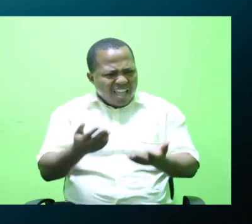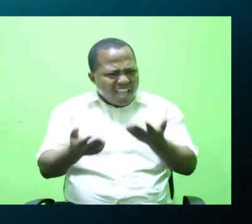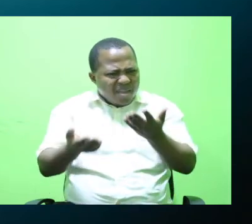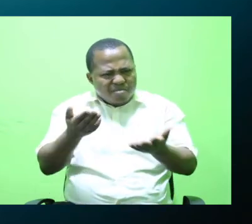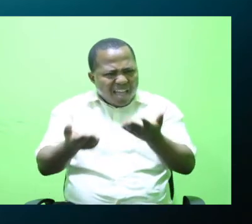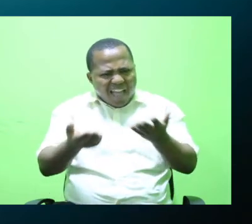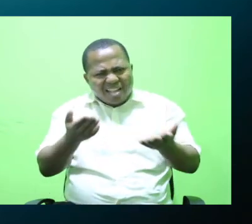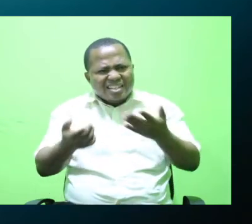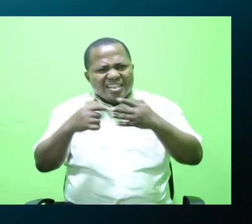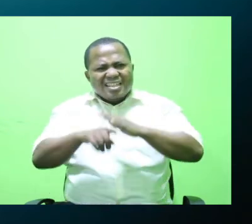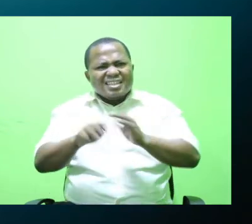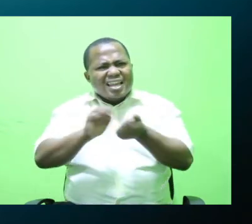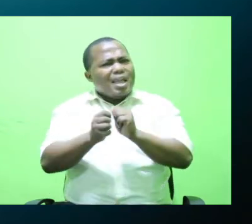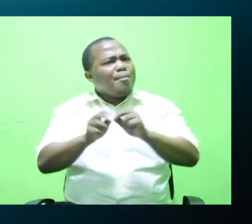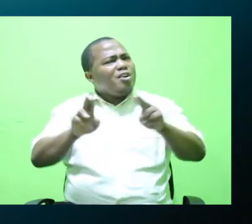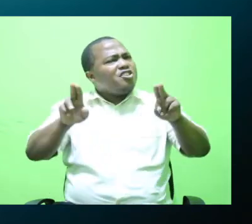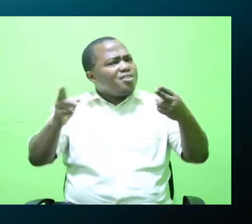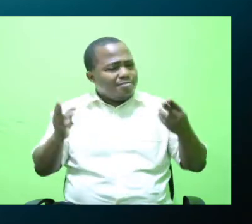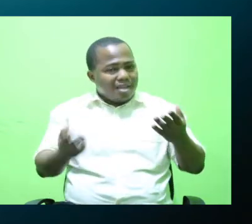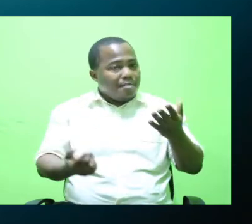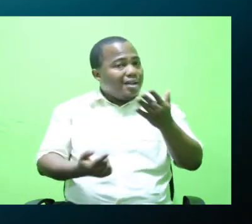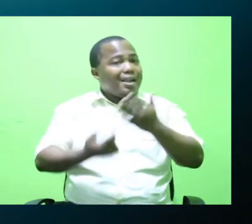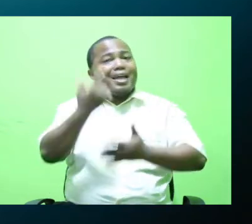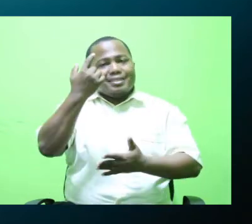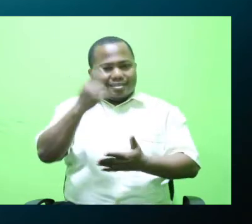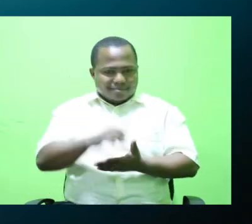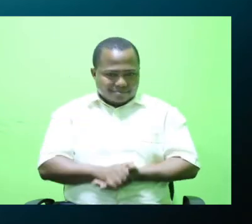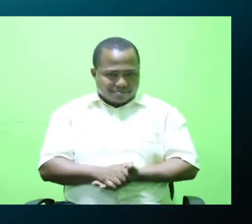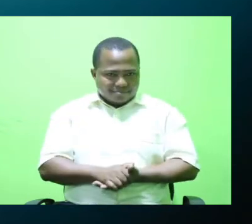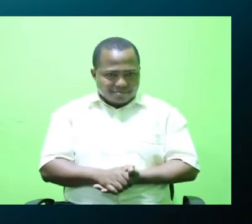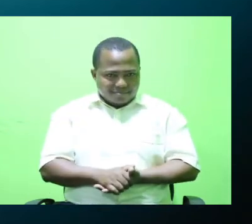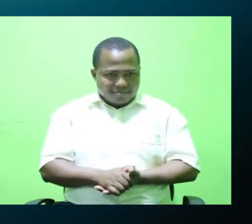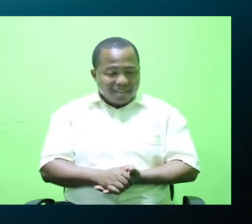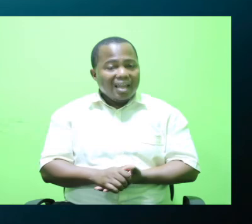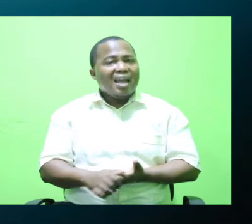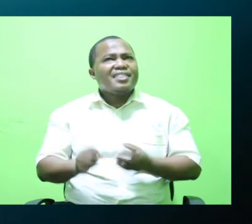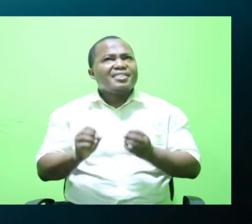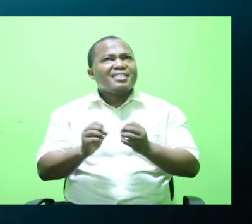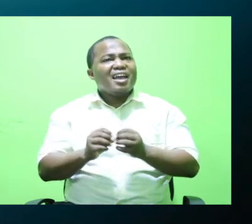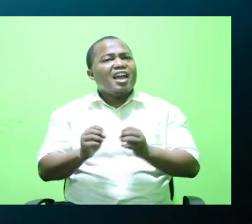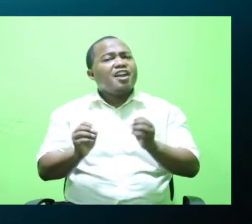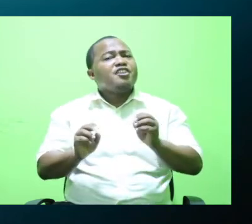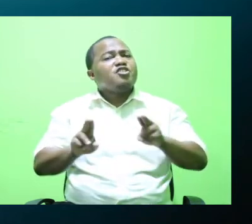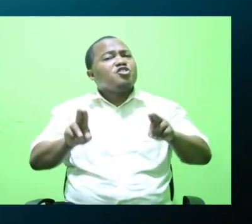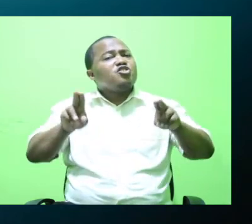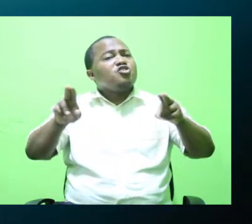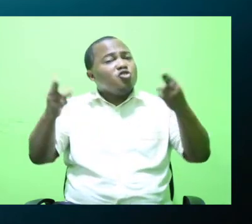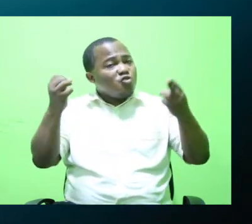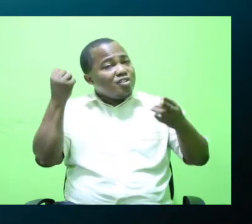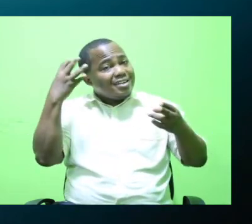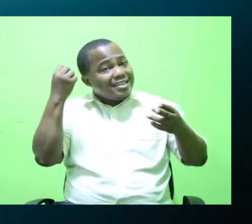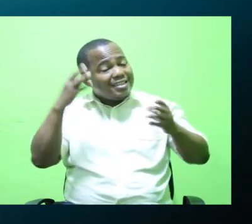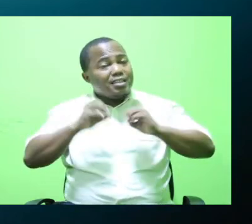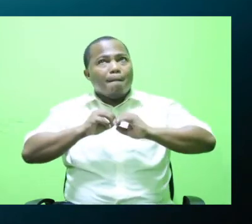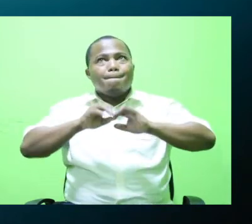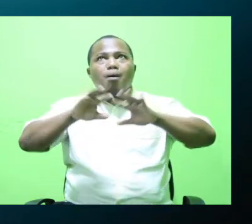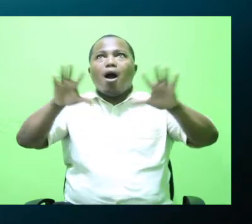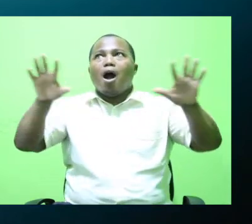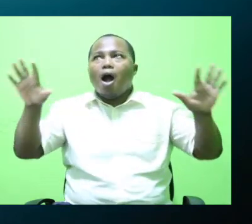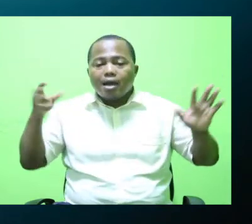Imagine there is a new cases rises. New disease rises in our